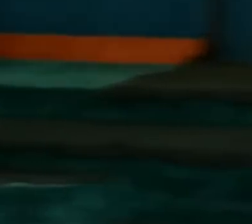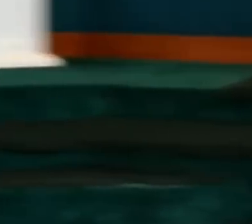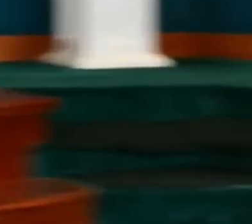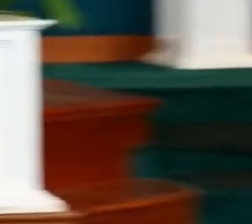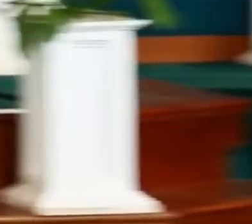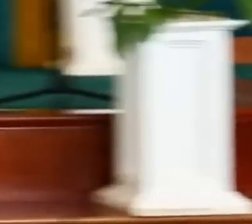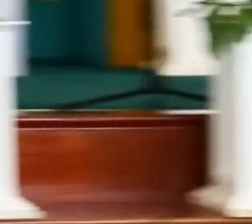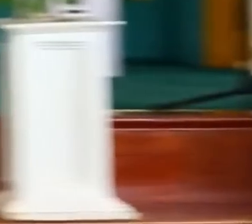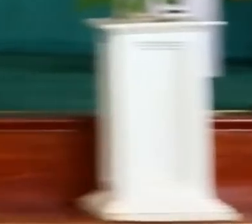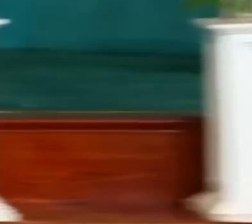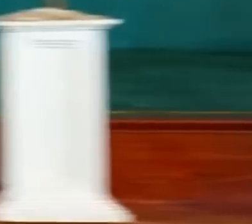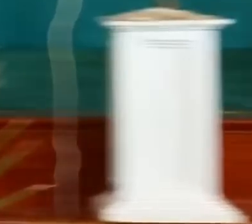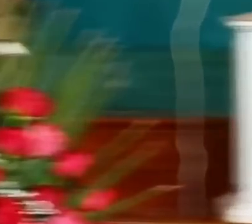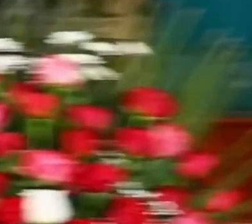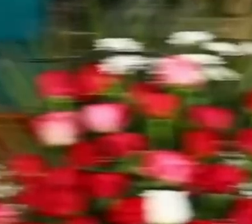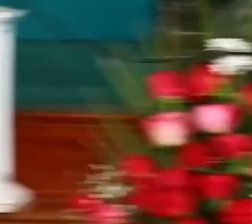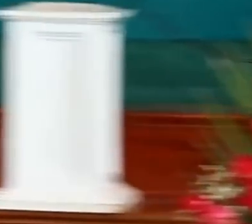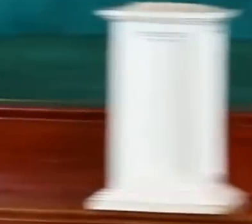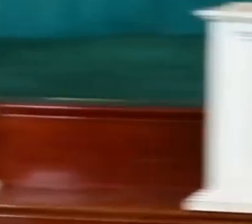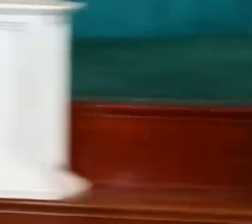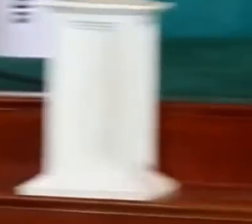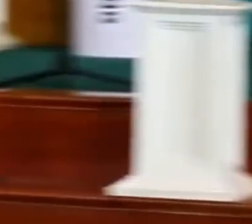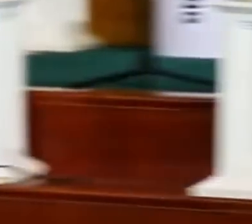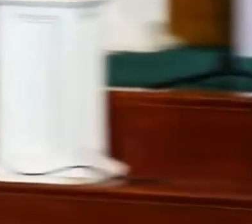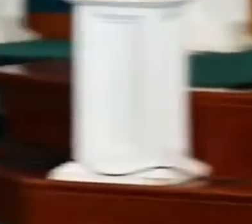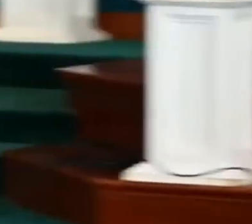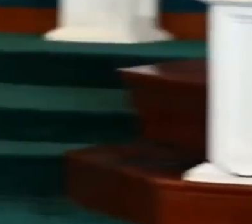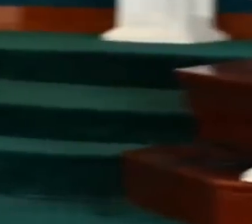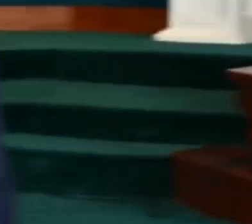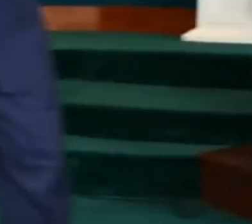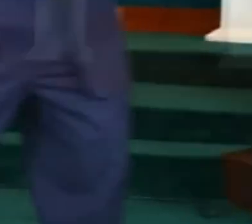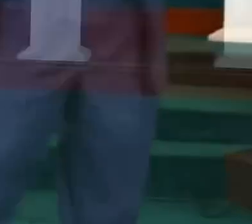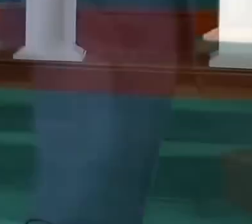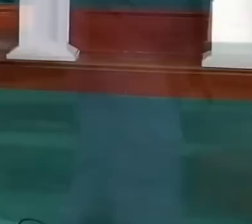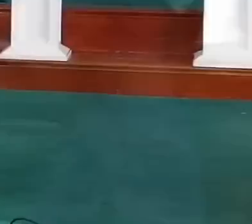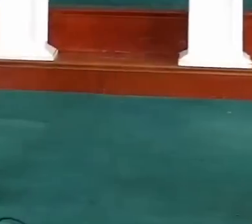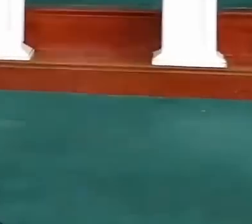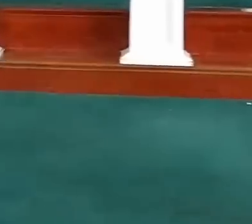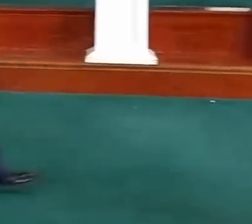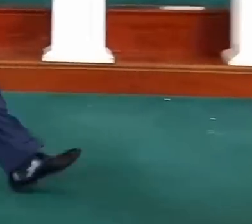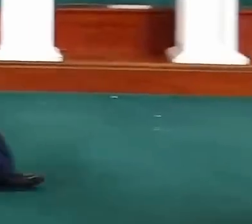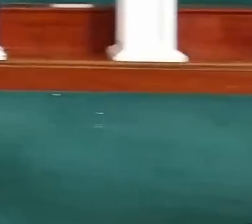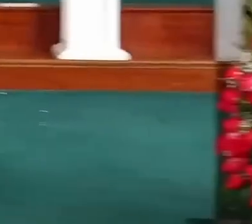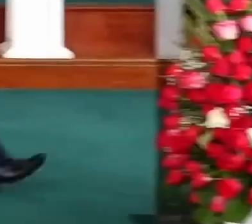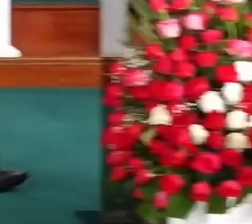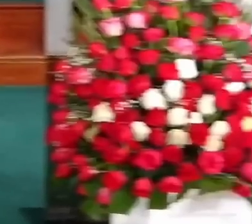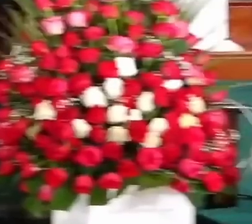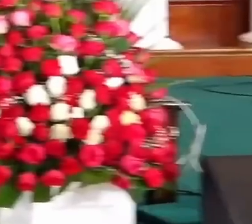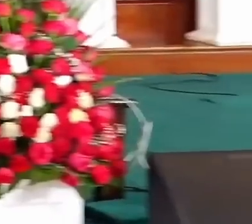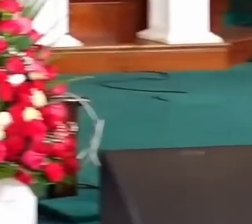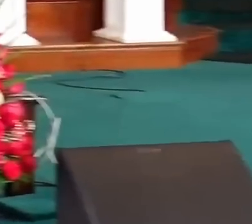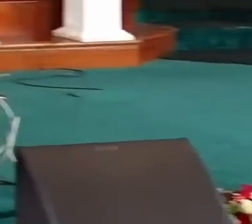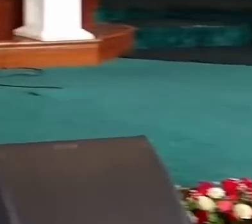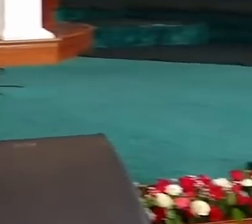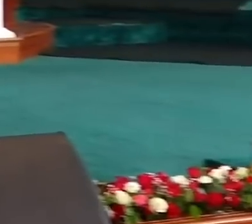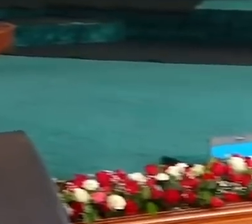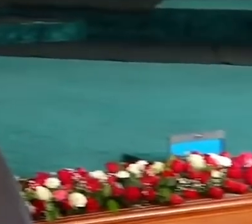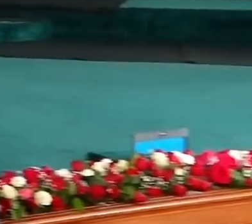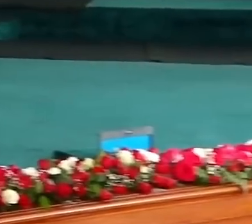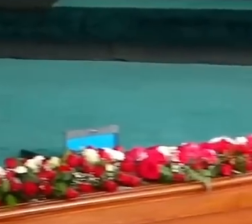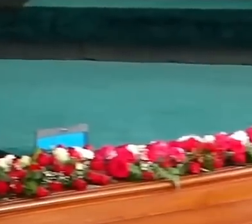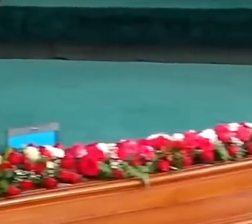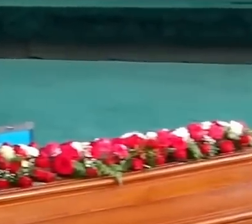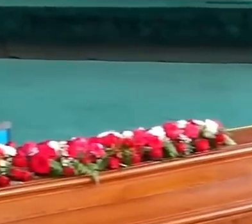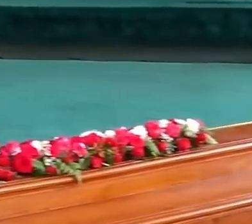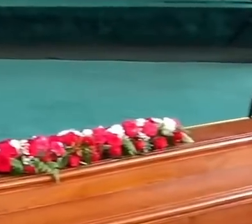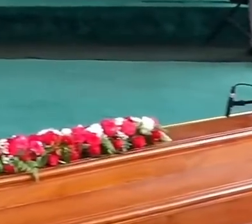tears. We found somebody who is qualified. In other words, the only person in heaven and earth and under the earth